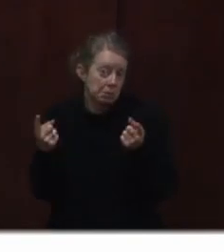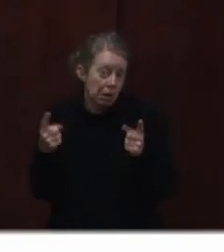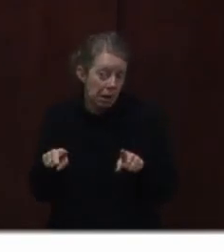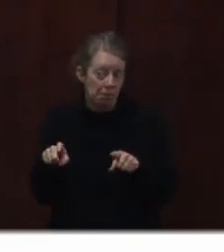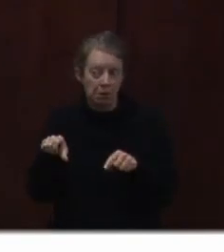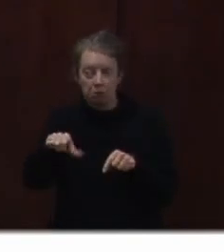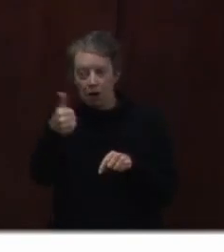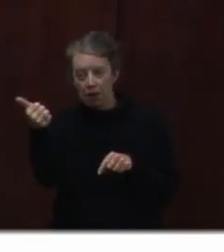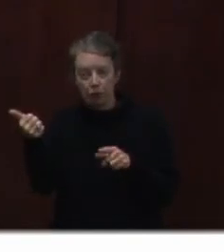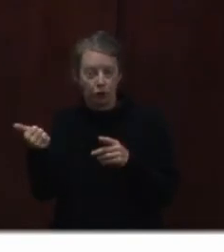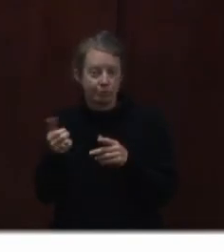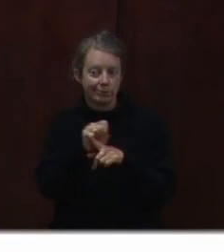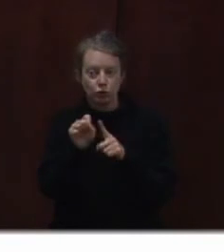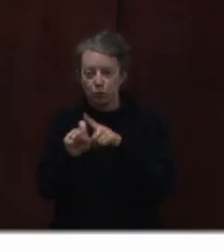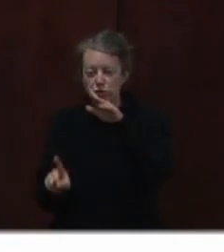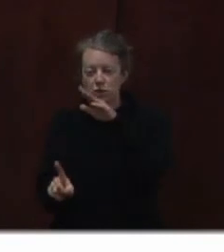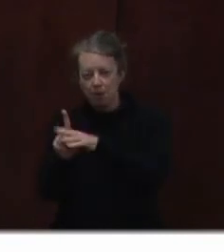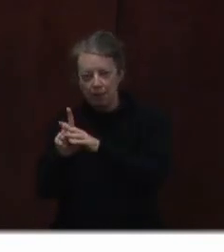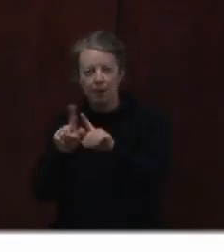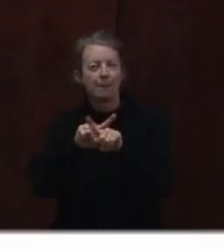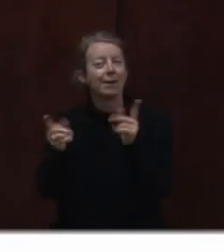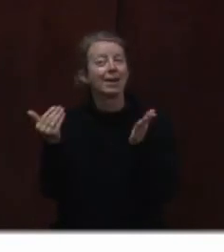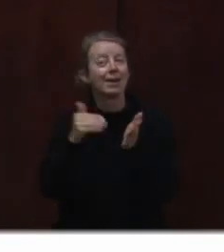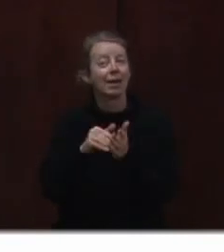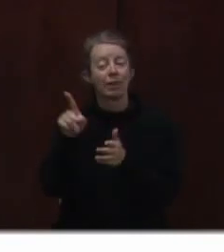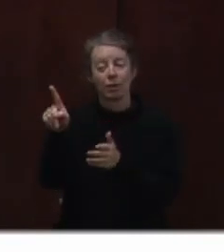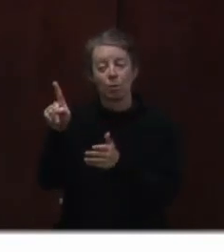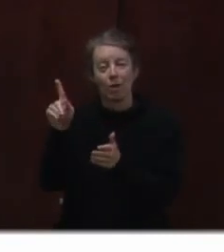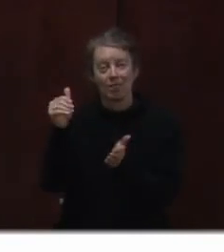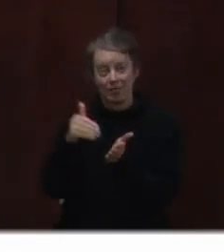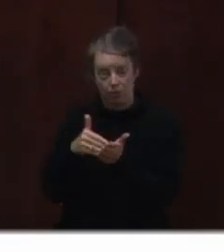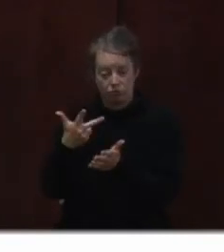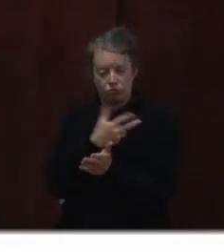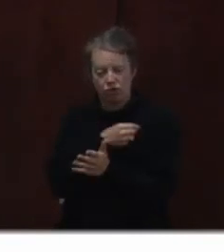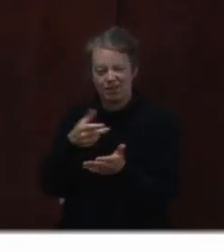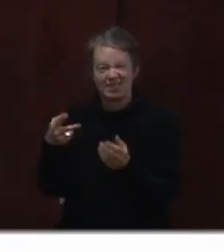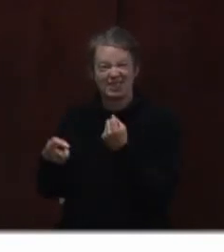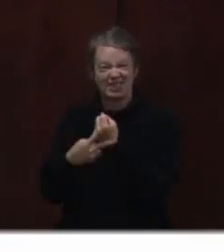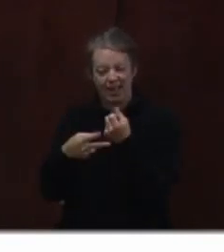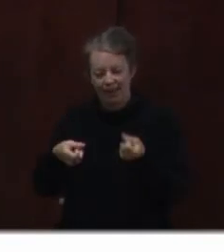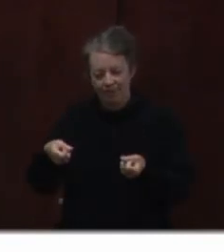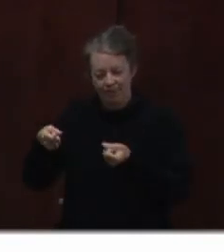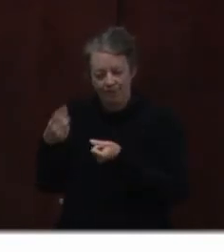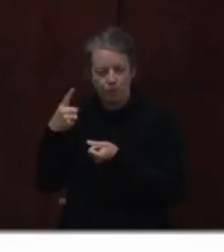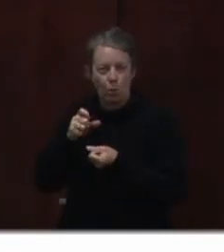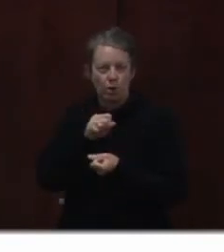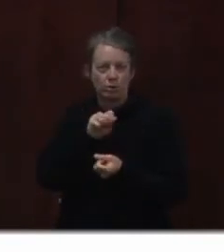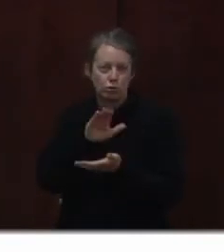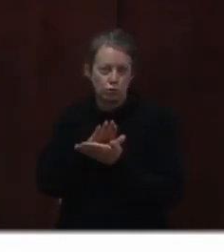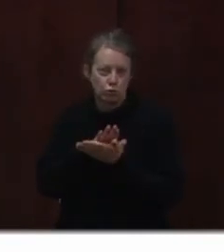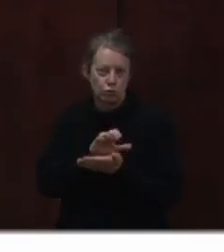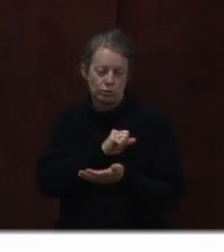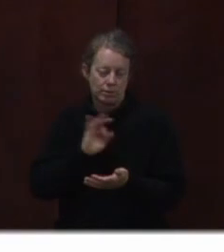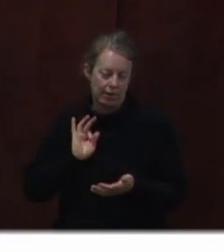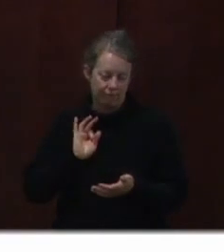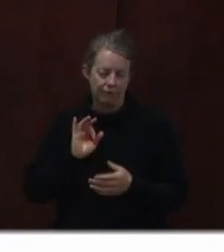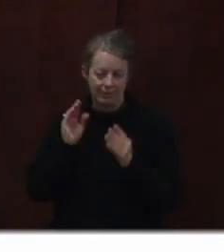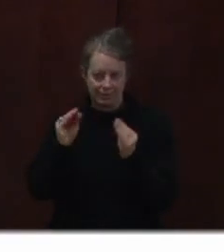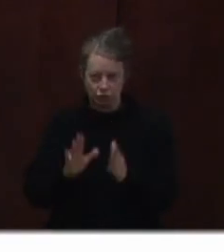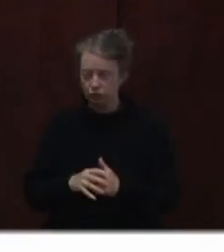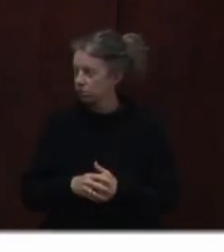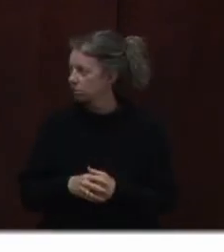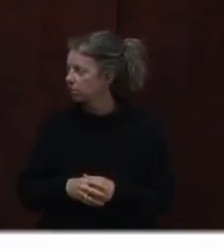again, 1,000 of that set aside. I feel like I should ask. Go ahead, Al. Along those